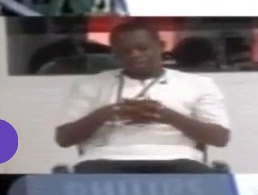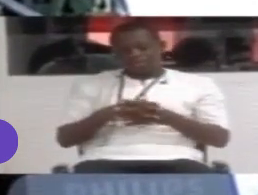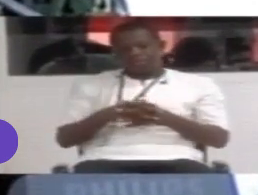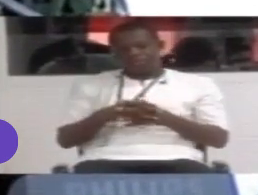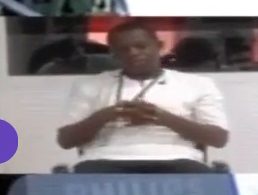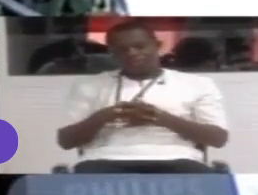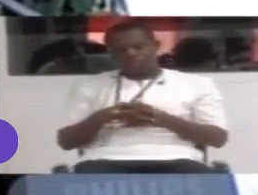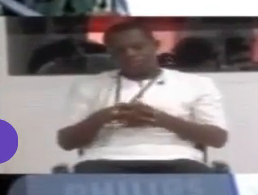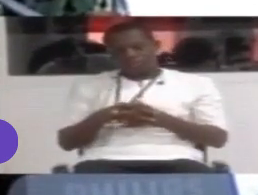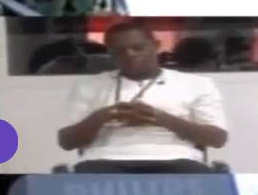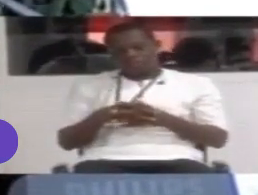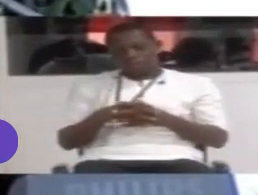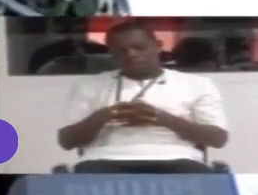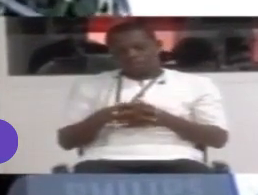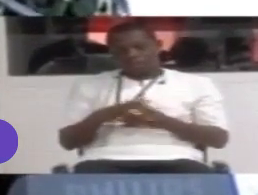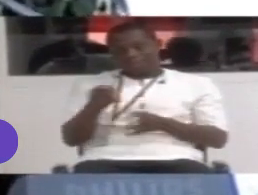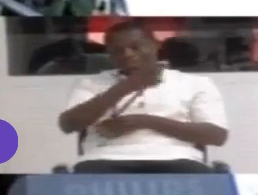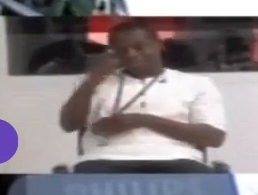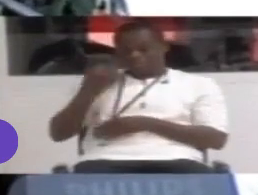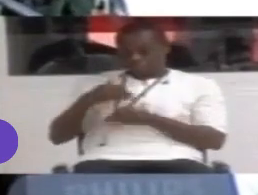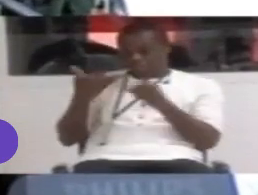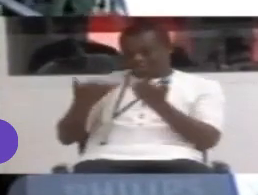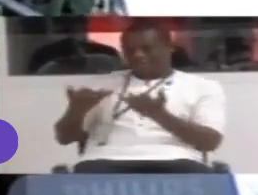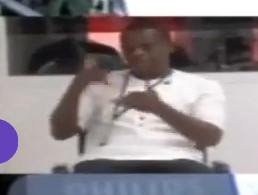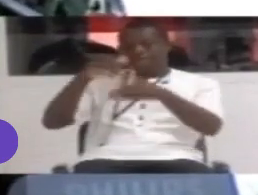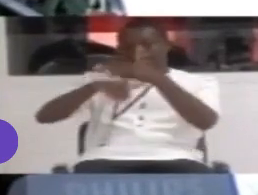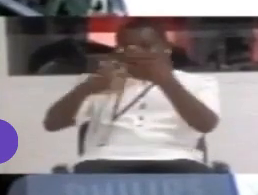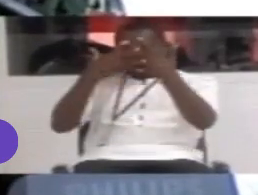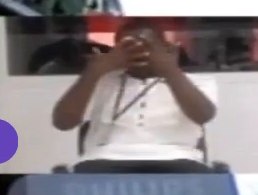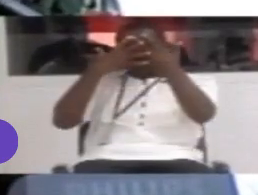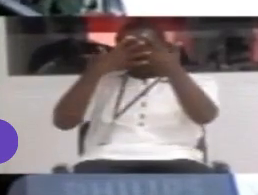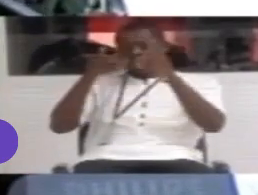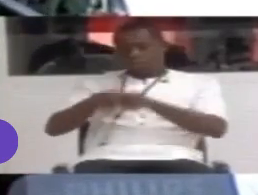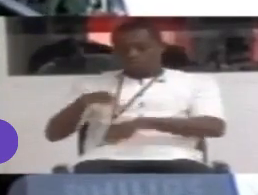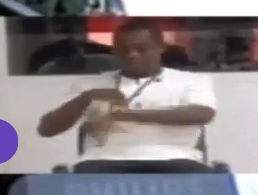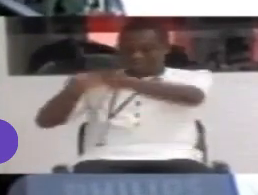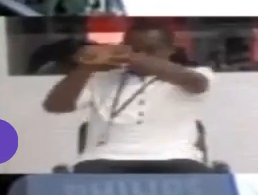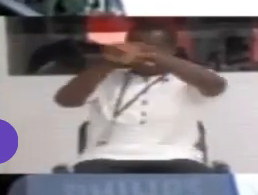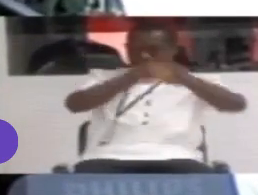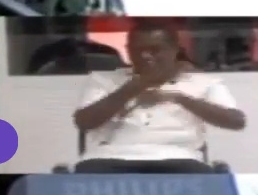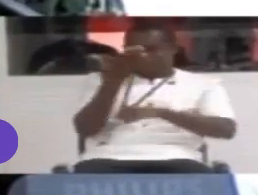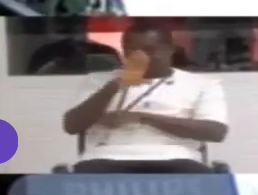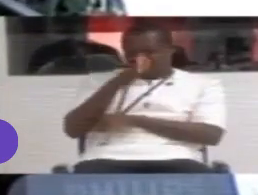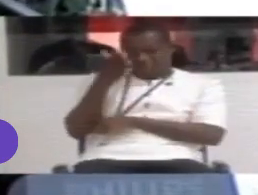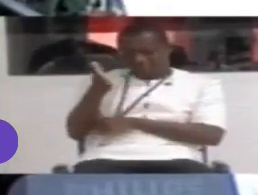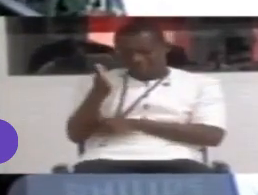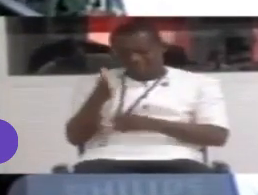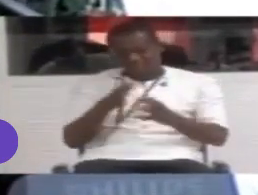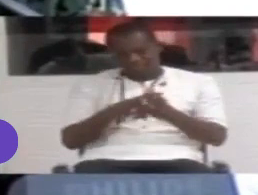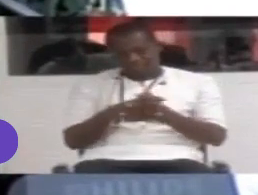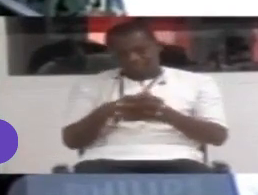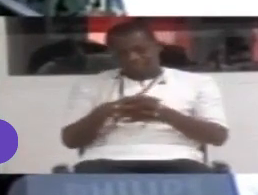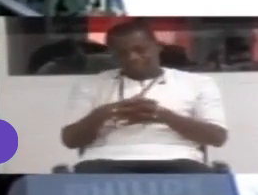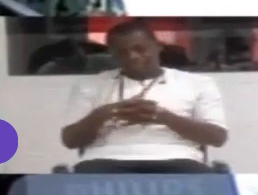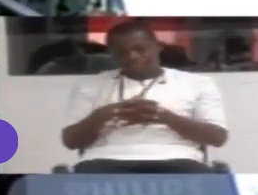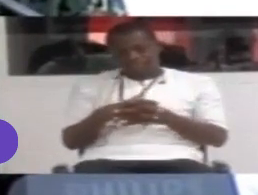had to be killed. Ñoñu ñu ngi mail tu ñoñu lañu wara dem jëli. Those people were at the mile 2 and those were the ones that we were supposed